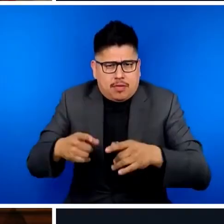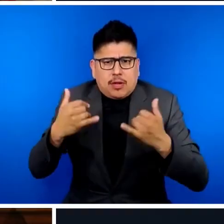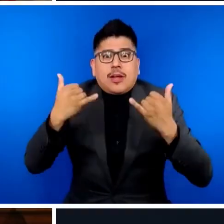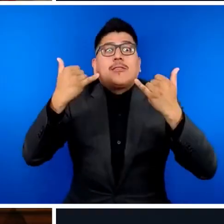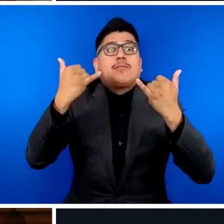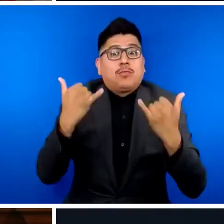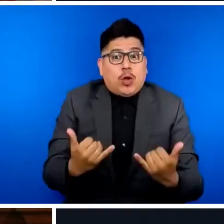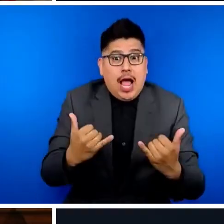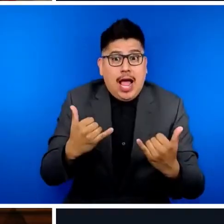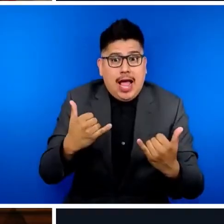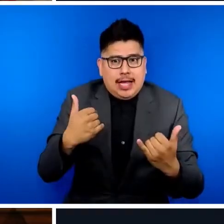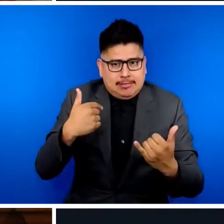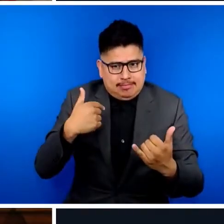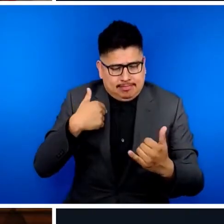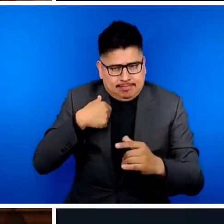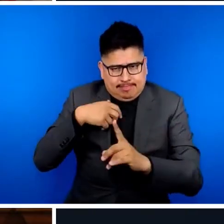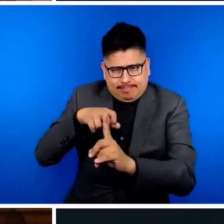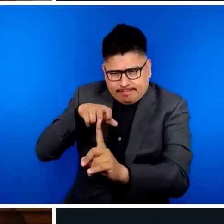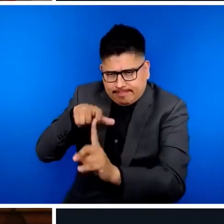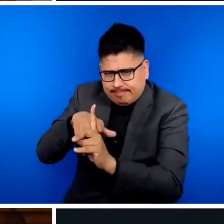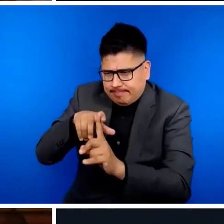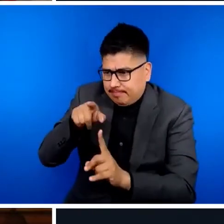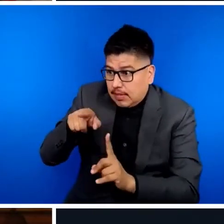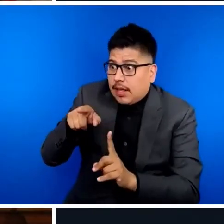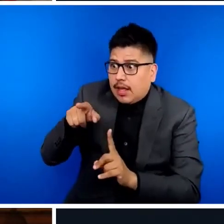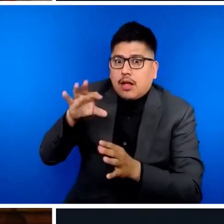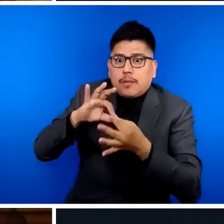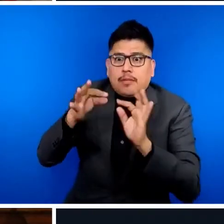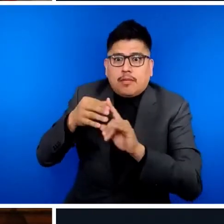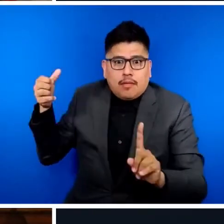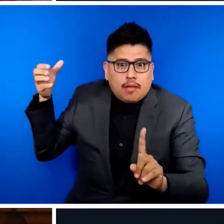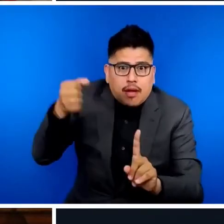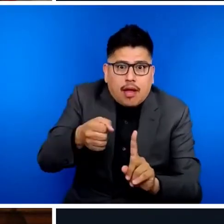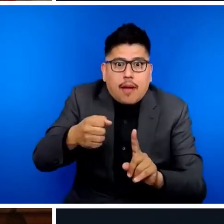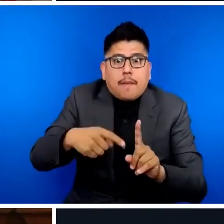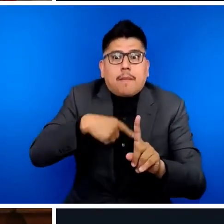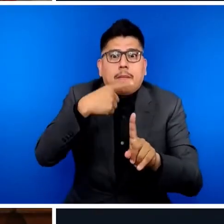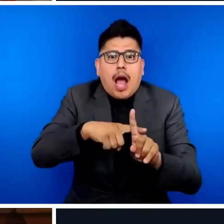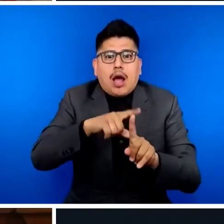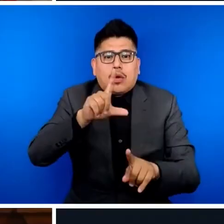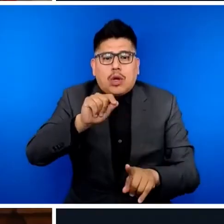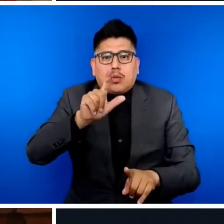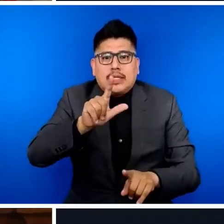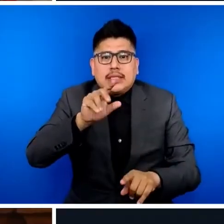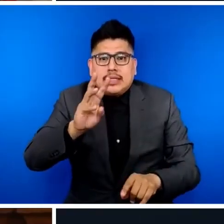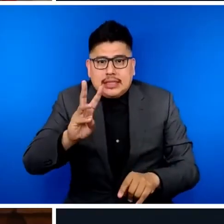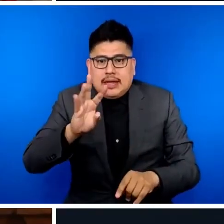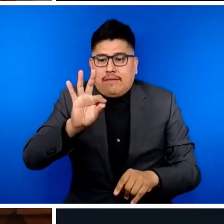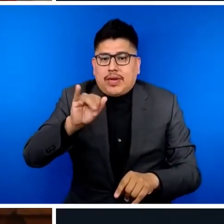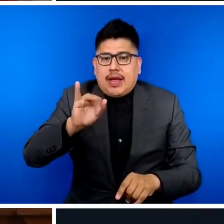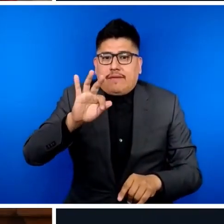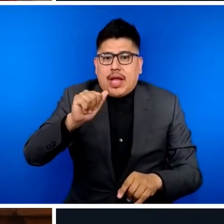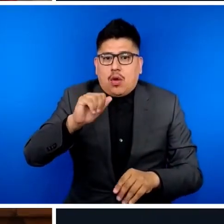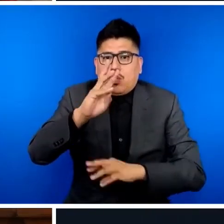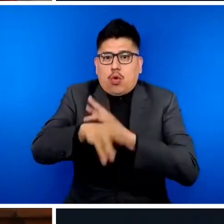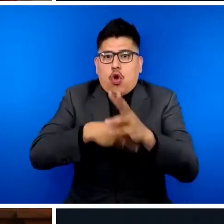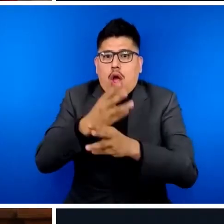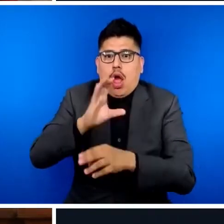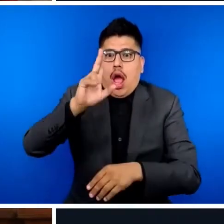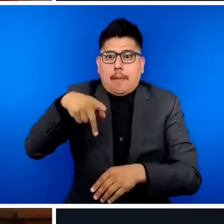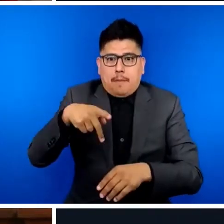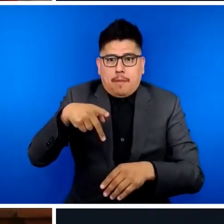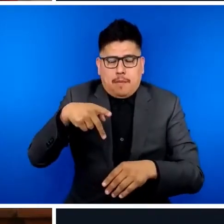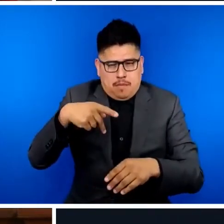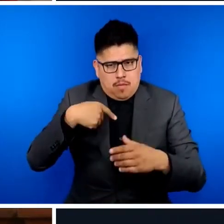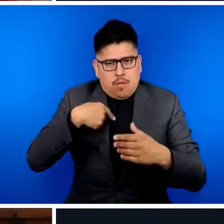because I got the Olympics and I got the 2026 FIFA World Cup. And I wanted to claim the